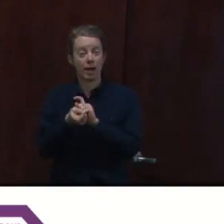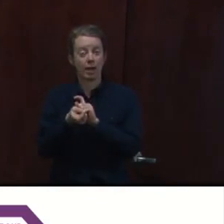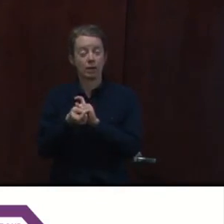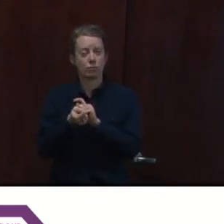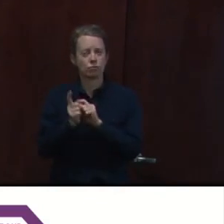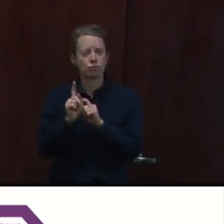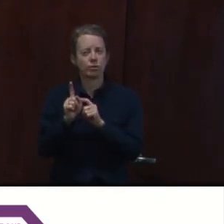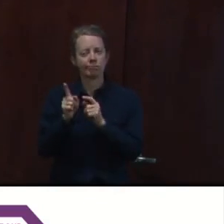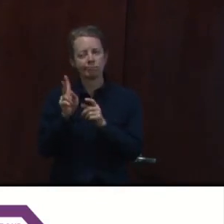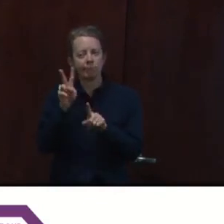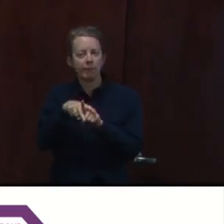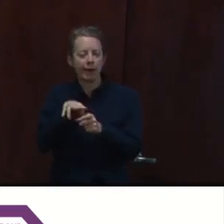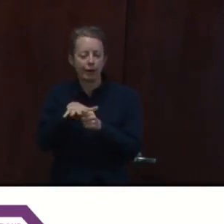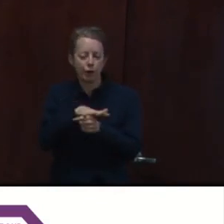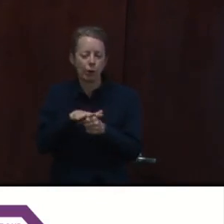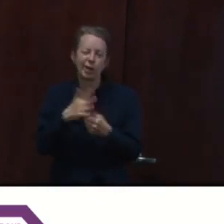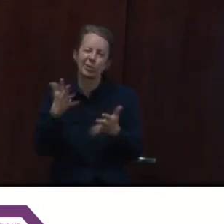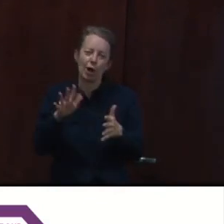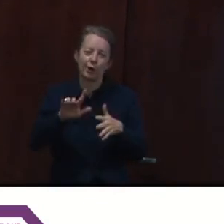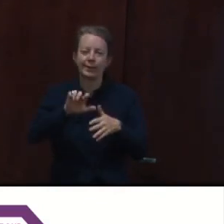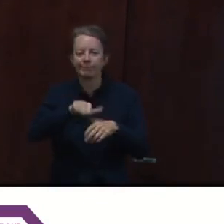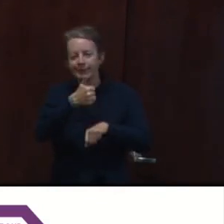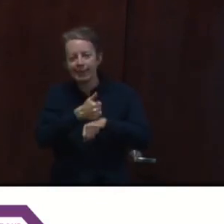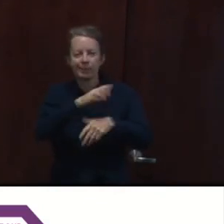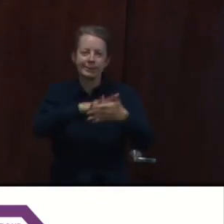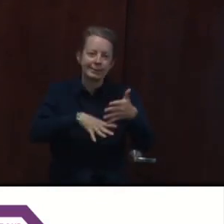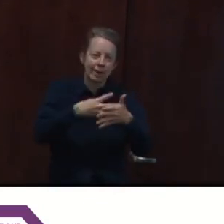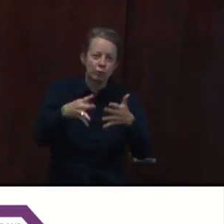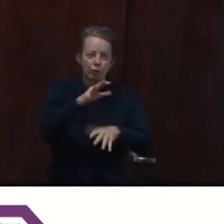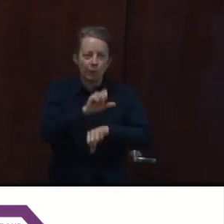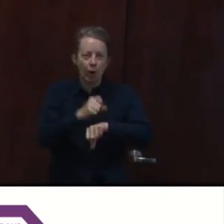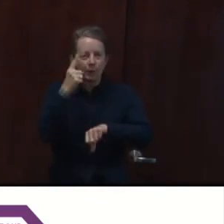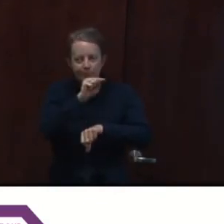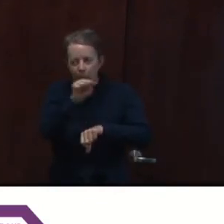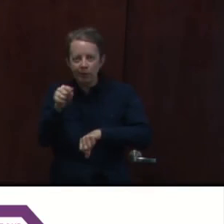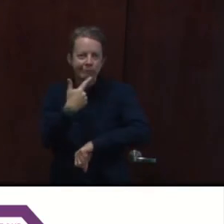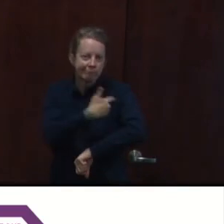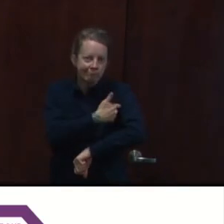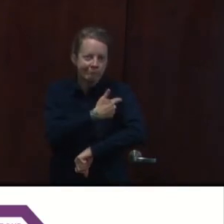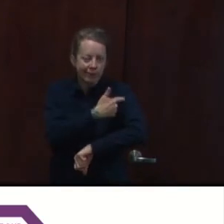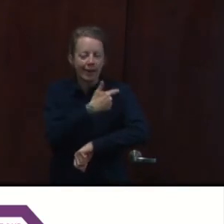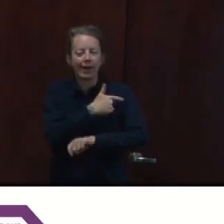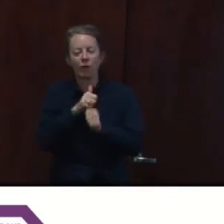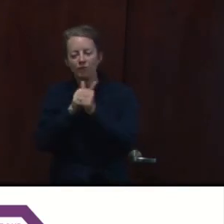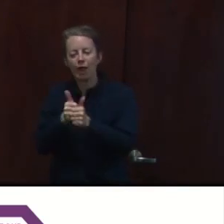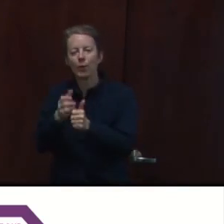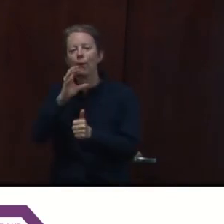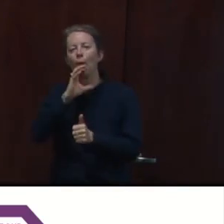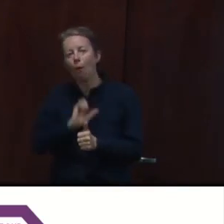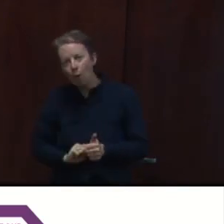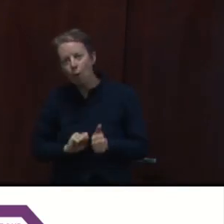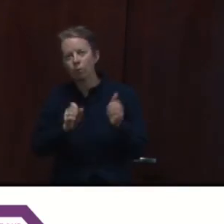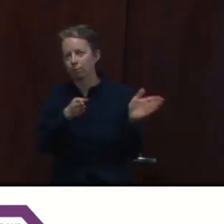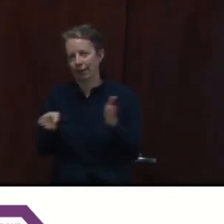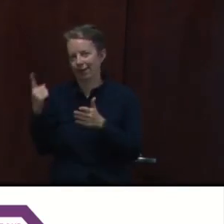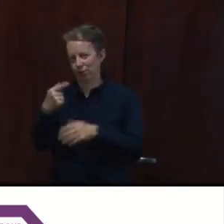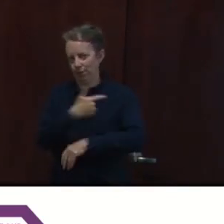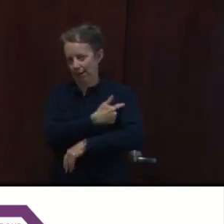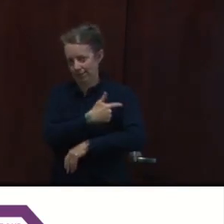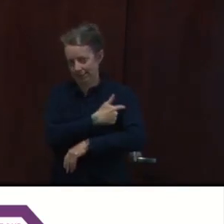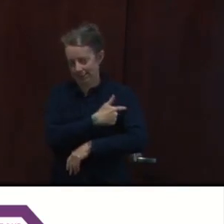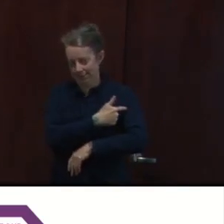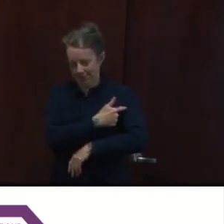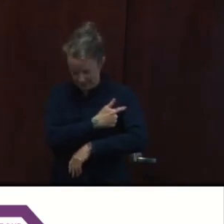as locally we had already implemented and scheduled our appointments under the previous iteration of the vaccine prioritization. So we